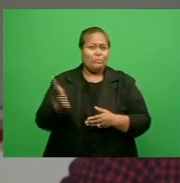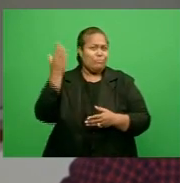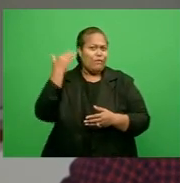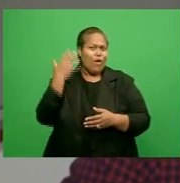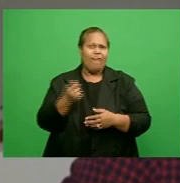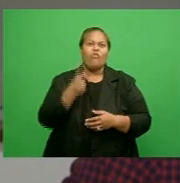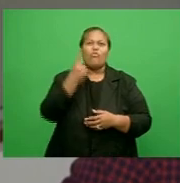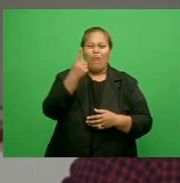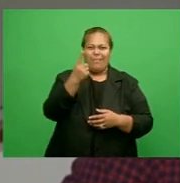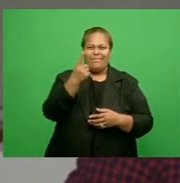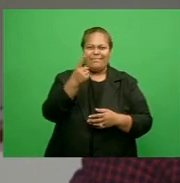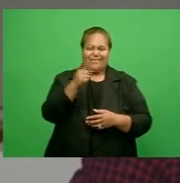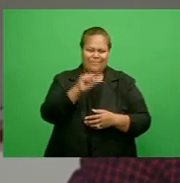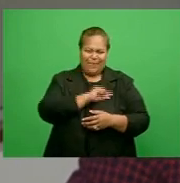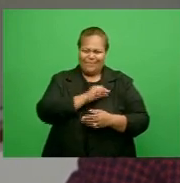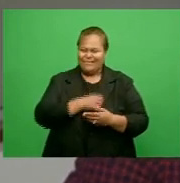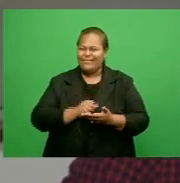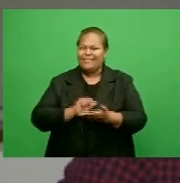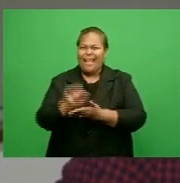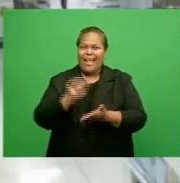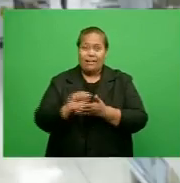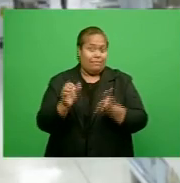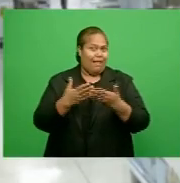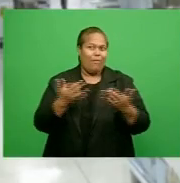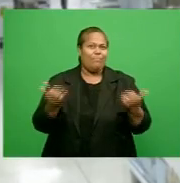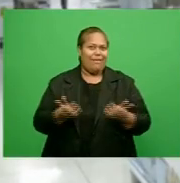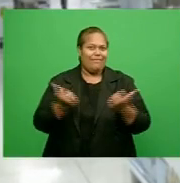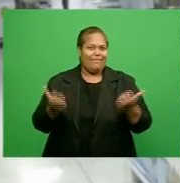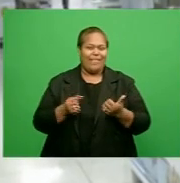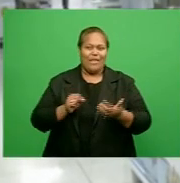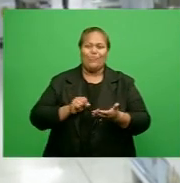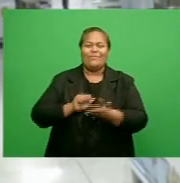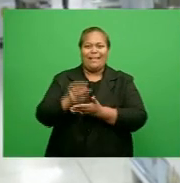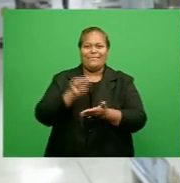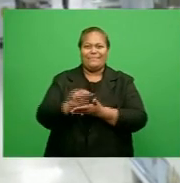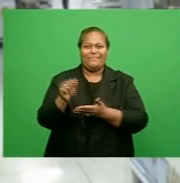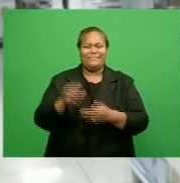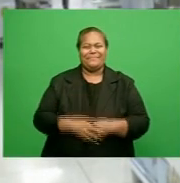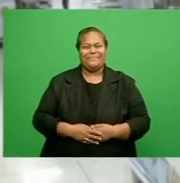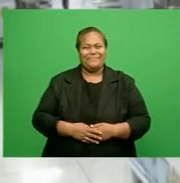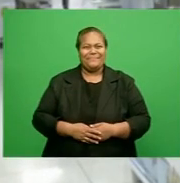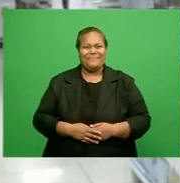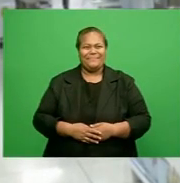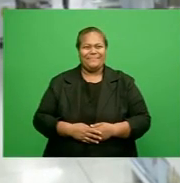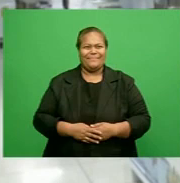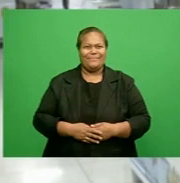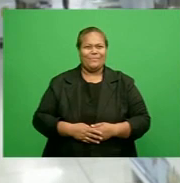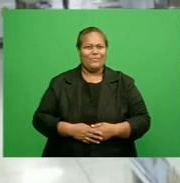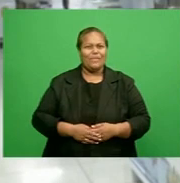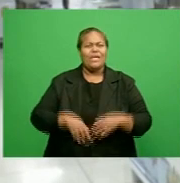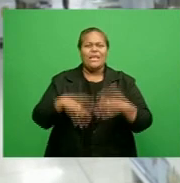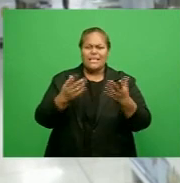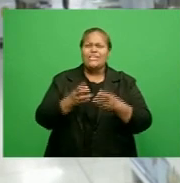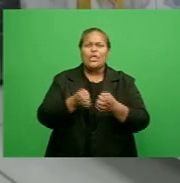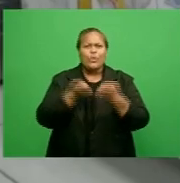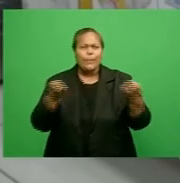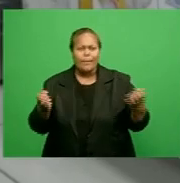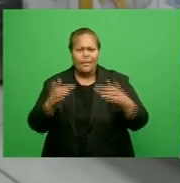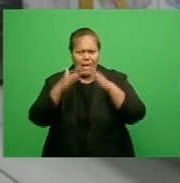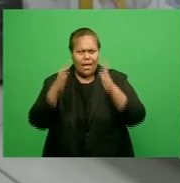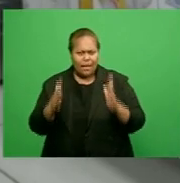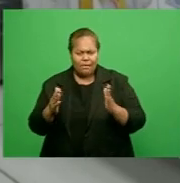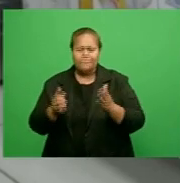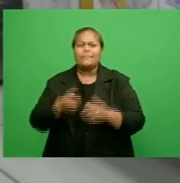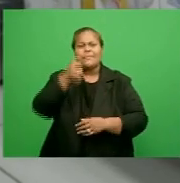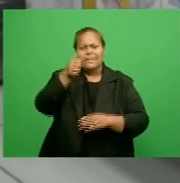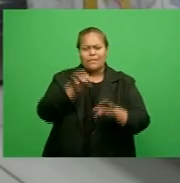brand, Panasonic, and now we've got multiple brands. Nahari specializes in white goods sale and has 6 branches across